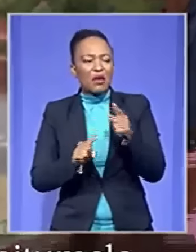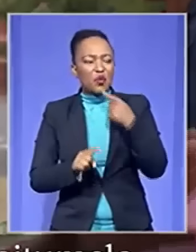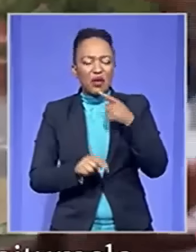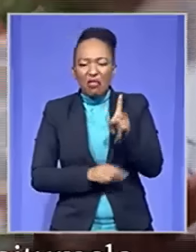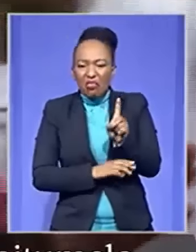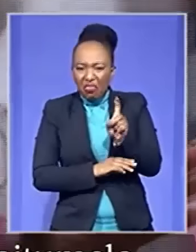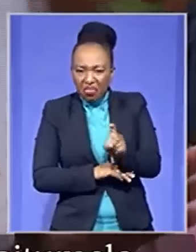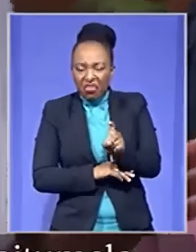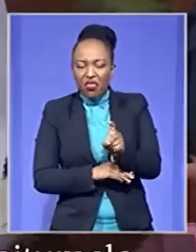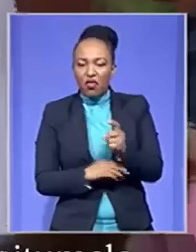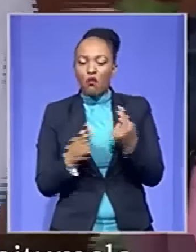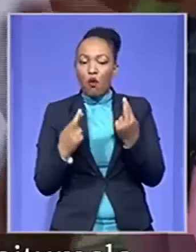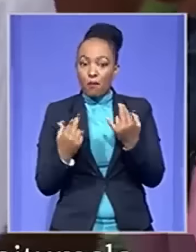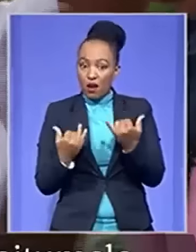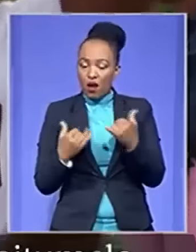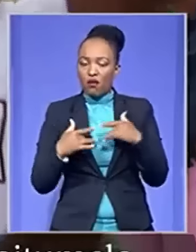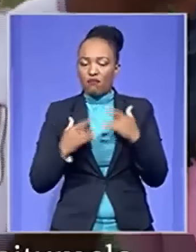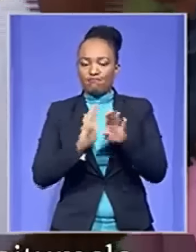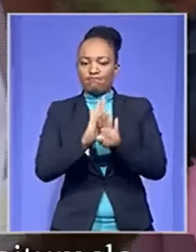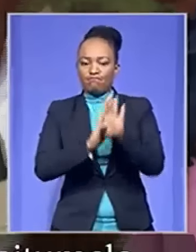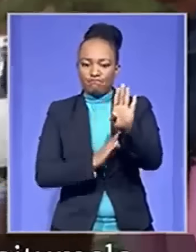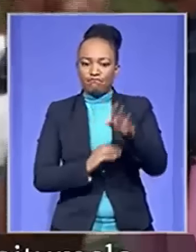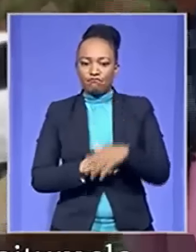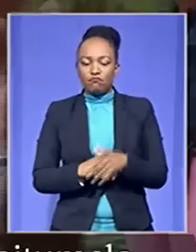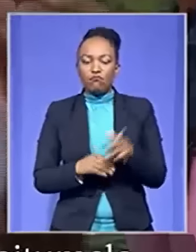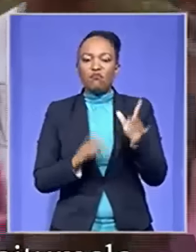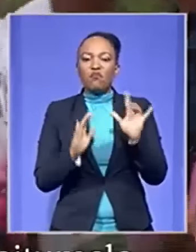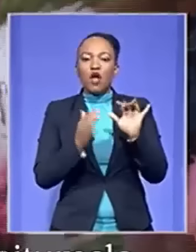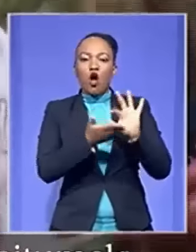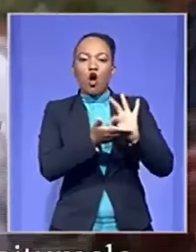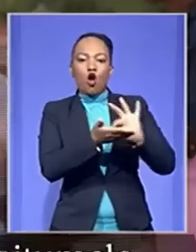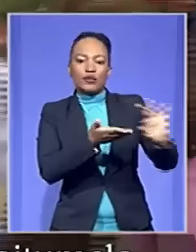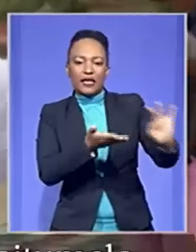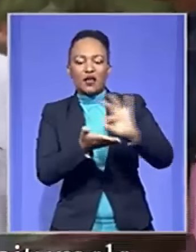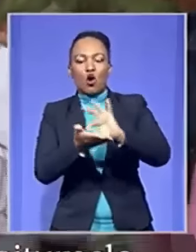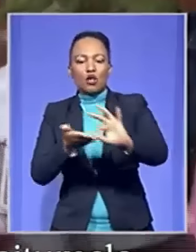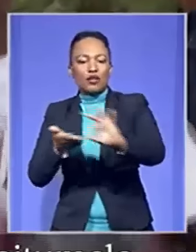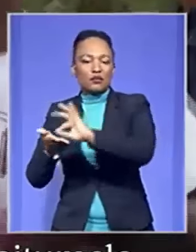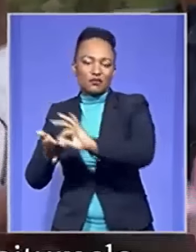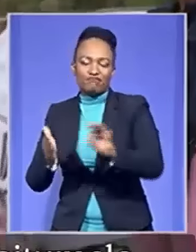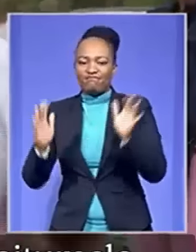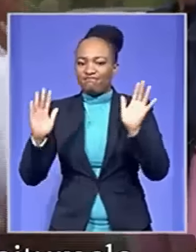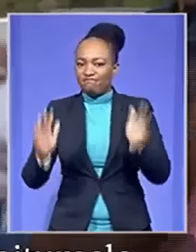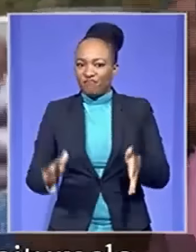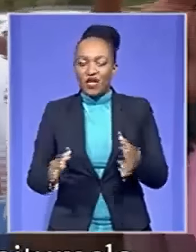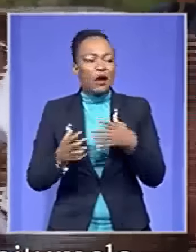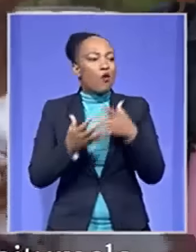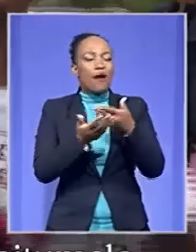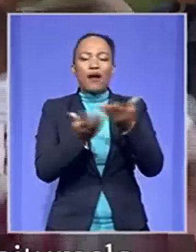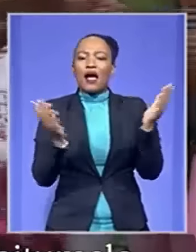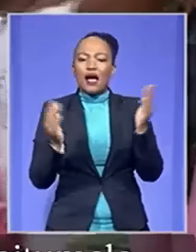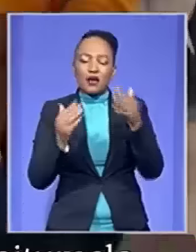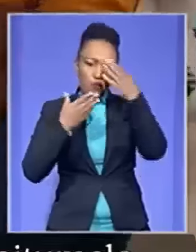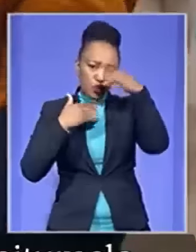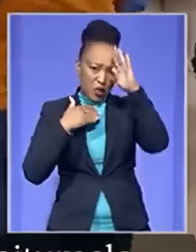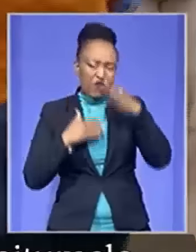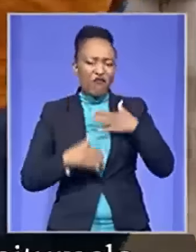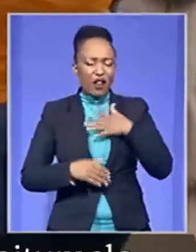sentle ka dikontraka hela ka dikontraka ha wa le iba gona se se o thusiwang gore la ha o ka kae mo Botswana o be mo ba re ka o le lekgoba